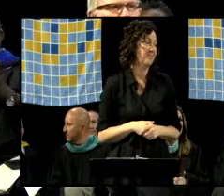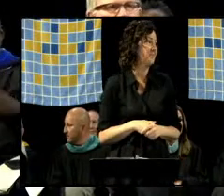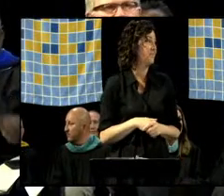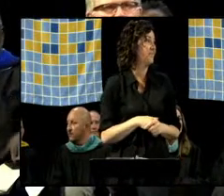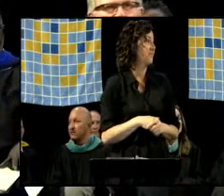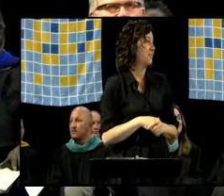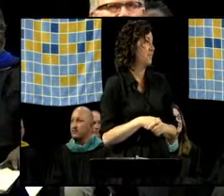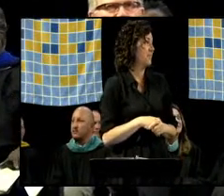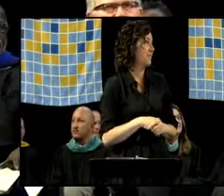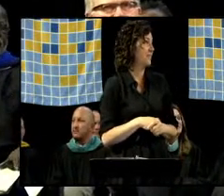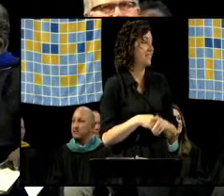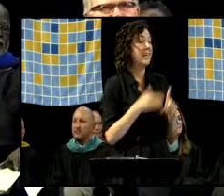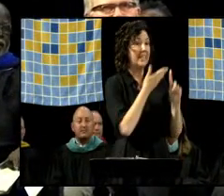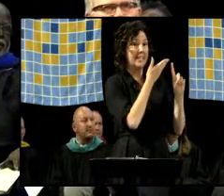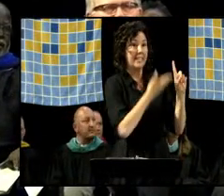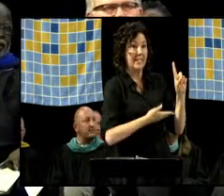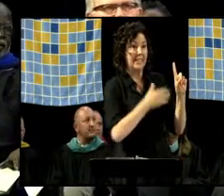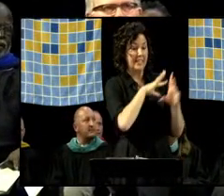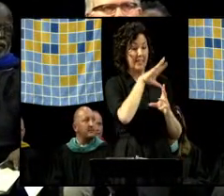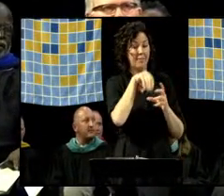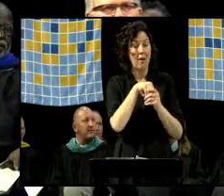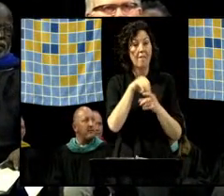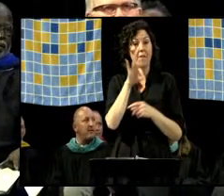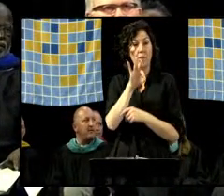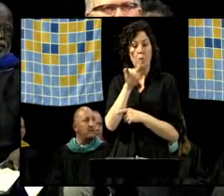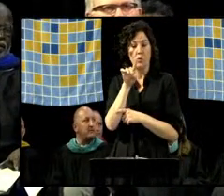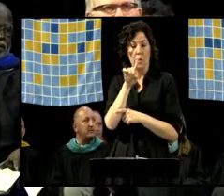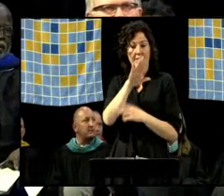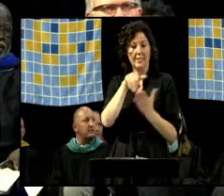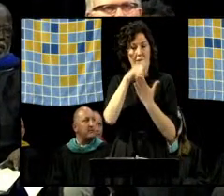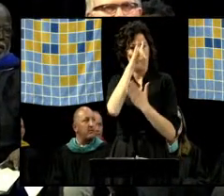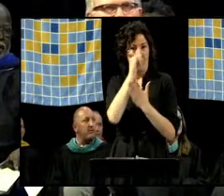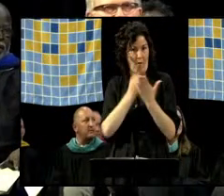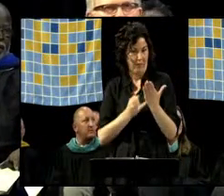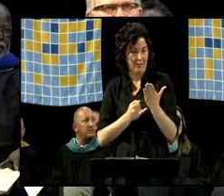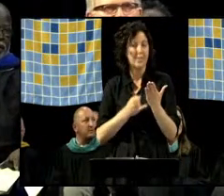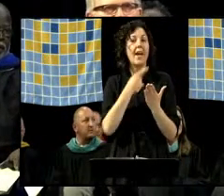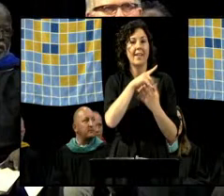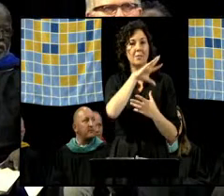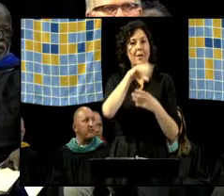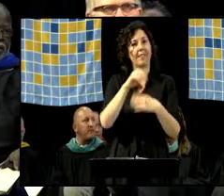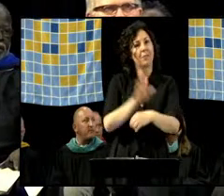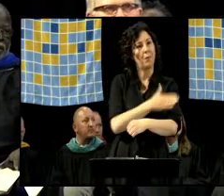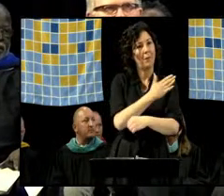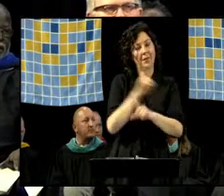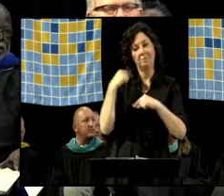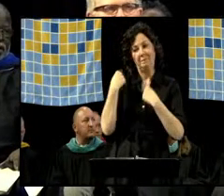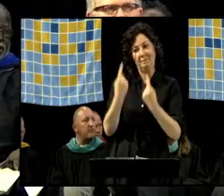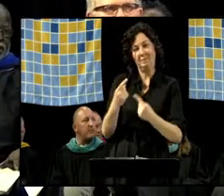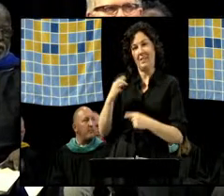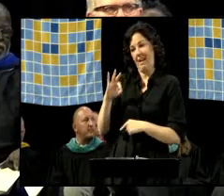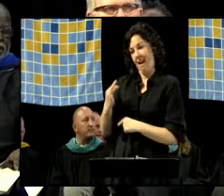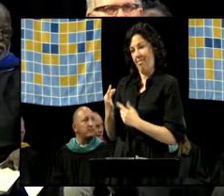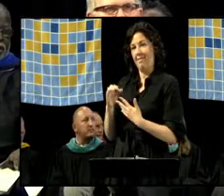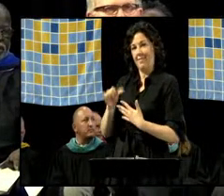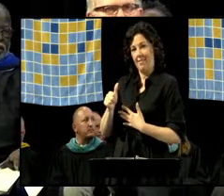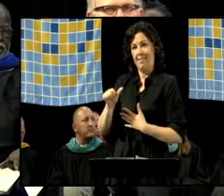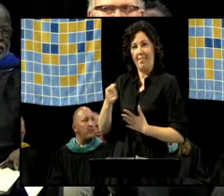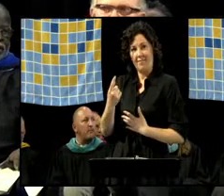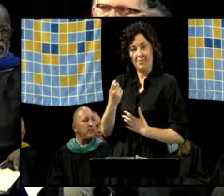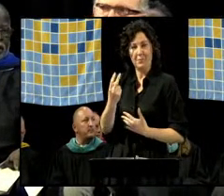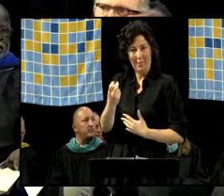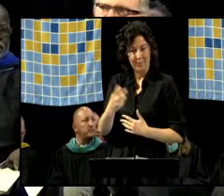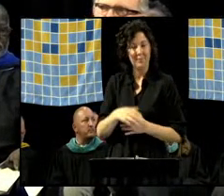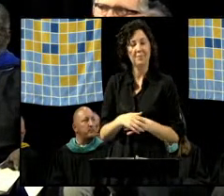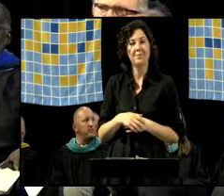Jennings is a member of the Florence One Center for the Arts and has been a choraleer throughout high school. He has represented South